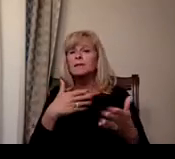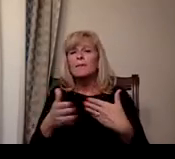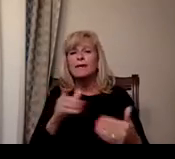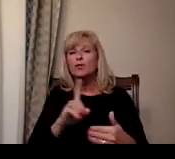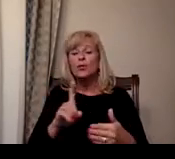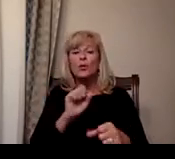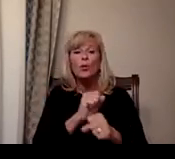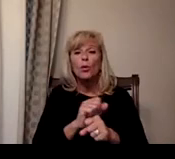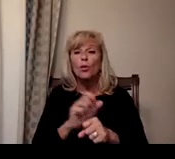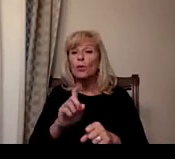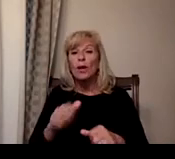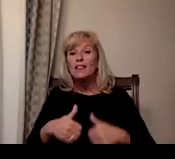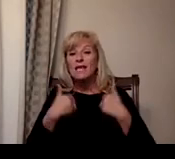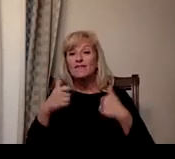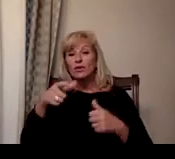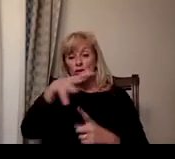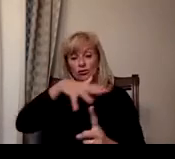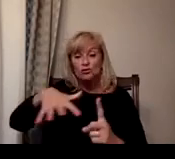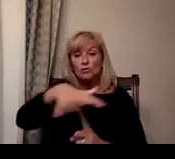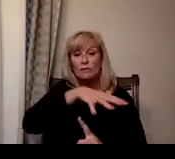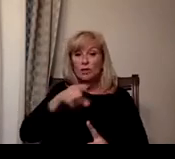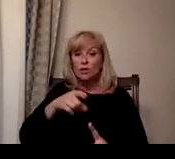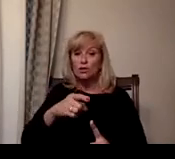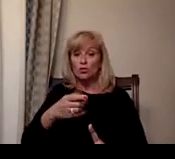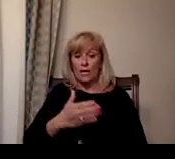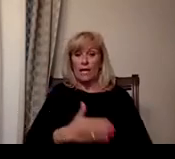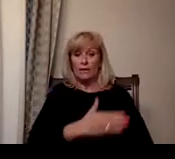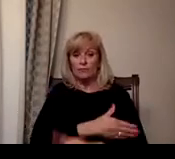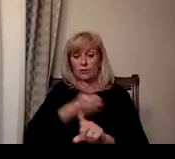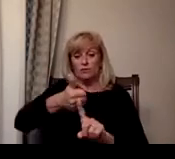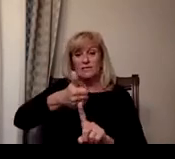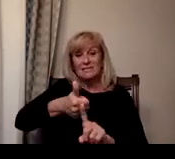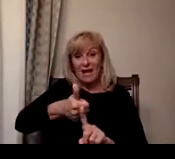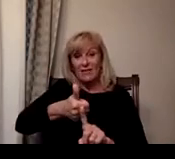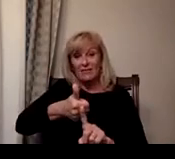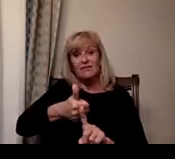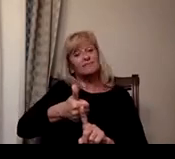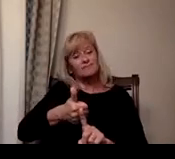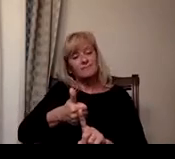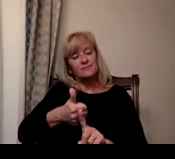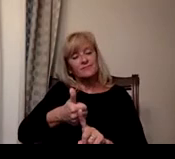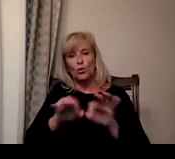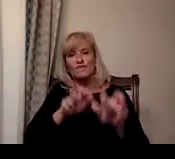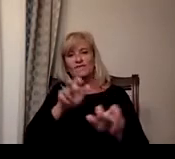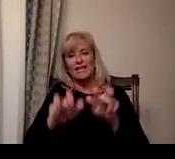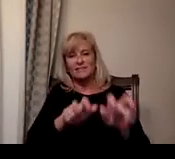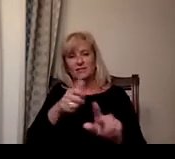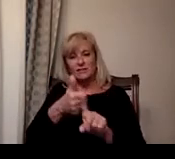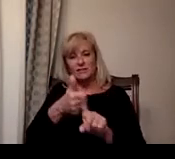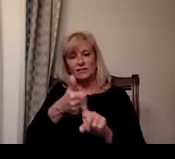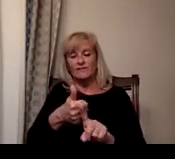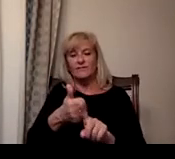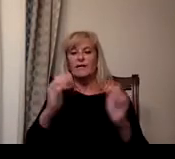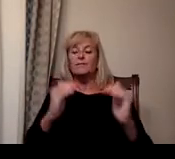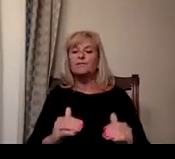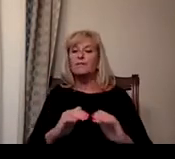your surroundings, you improve yourself. And that is something that is always worth investing in. And so, really,